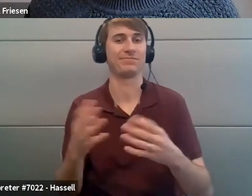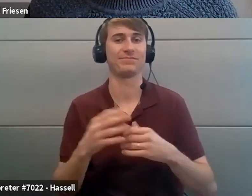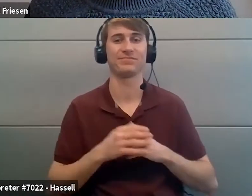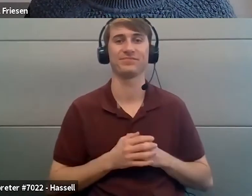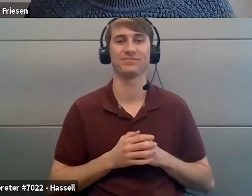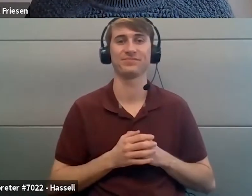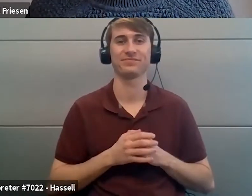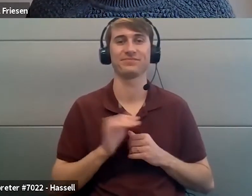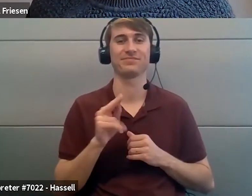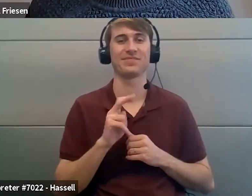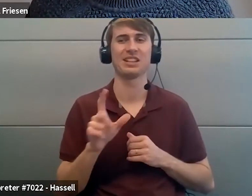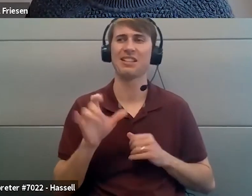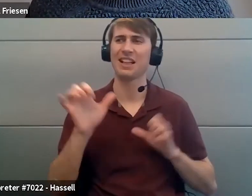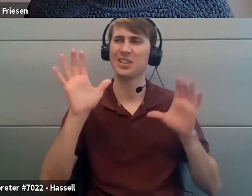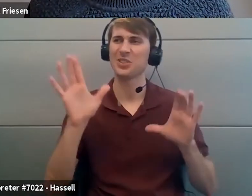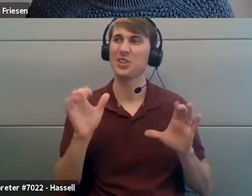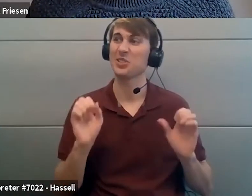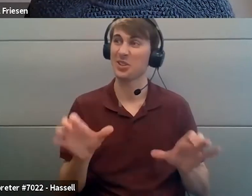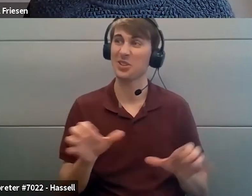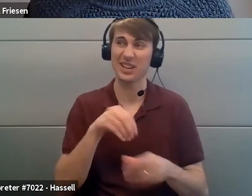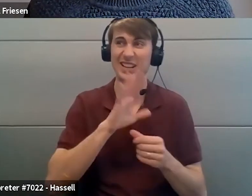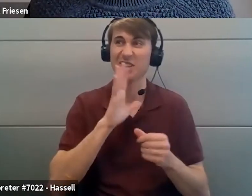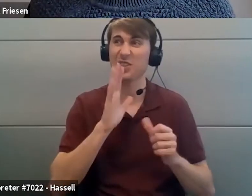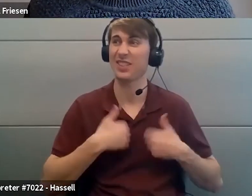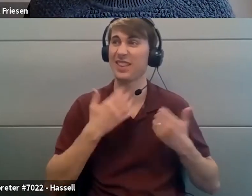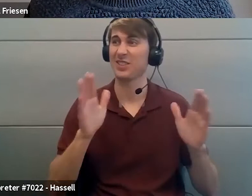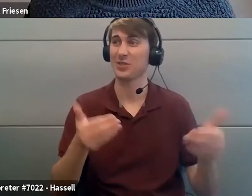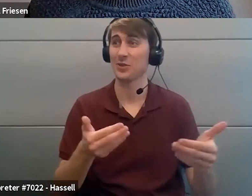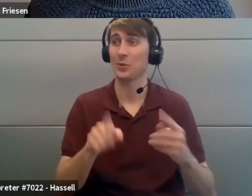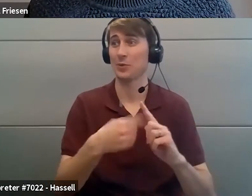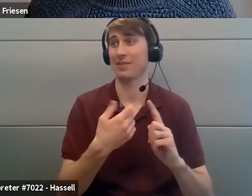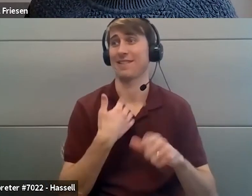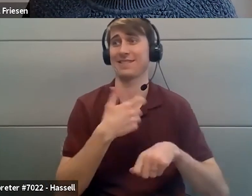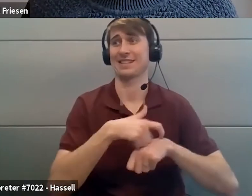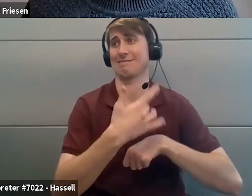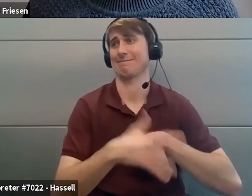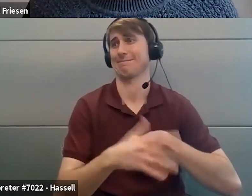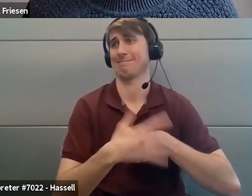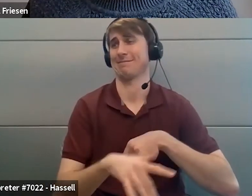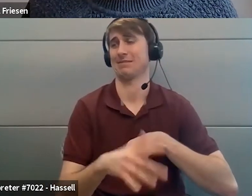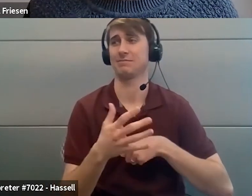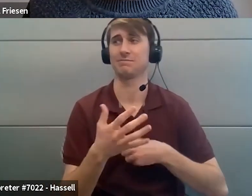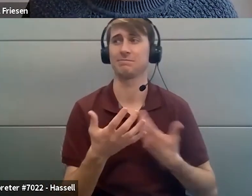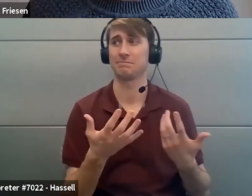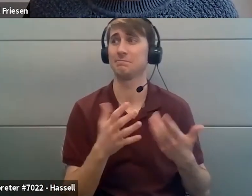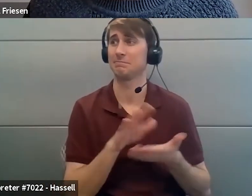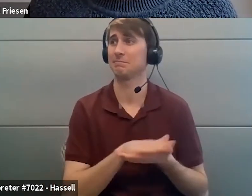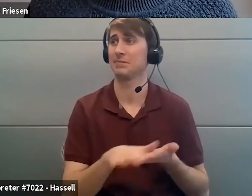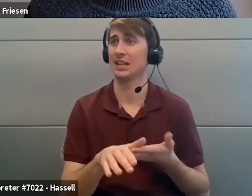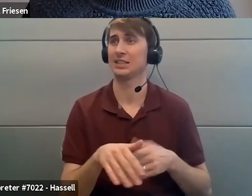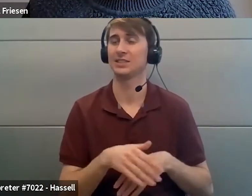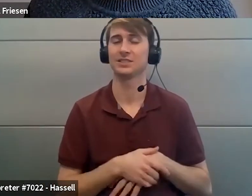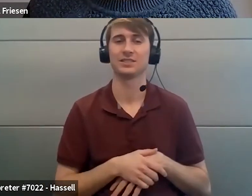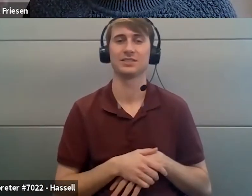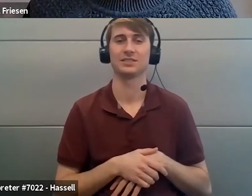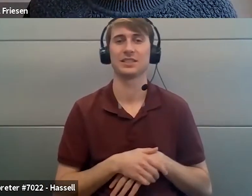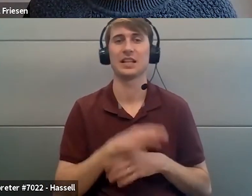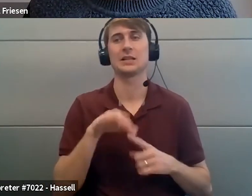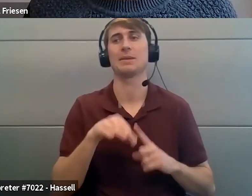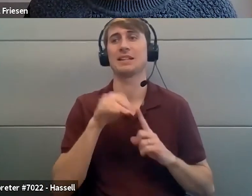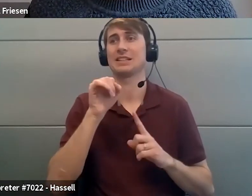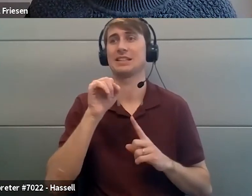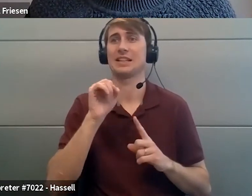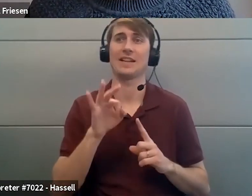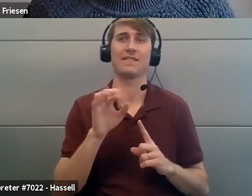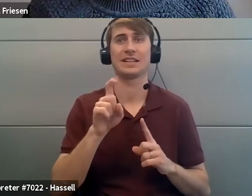room when you have the time, and then when it's easy to be able to 30 minutes before not have anything to eat or drink or smoke anything in your